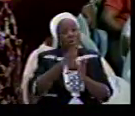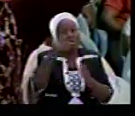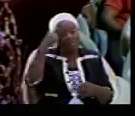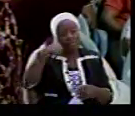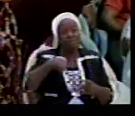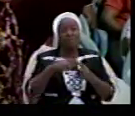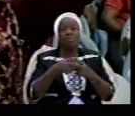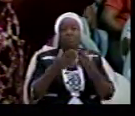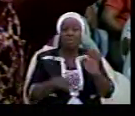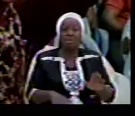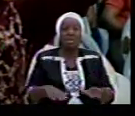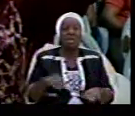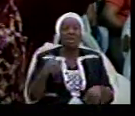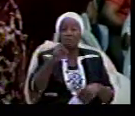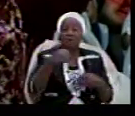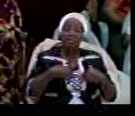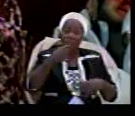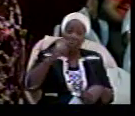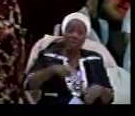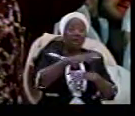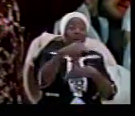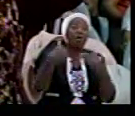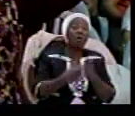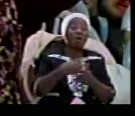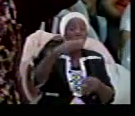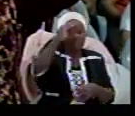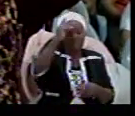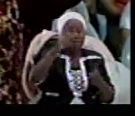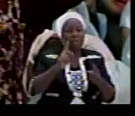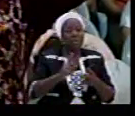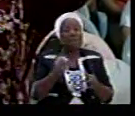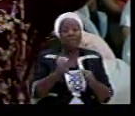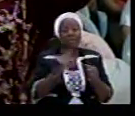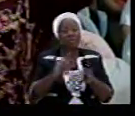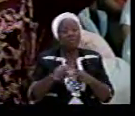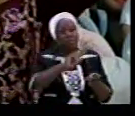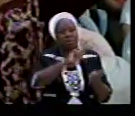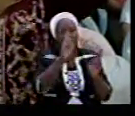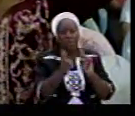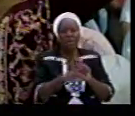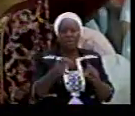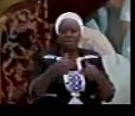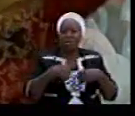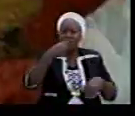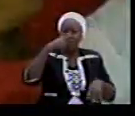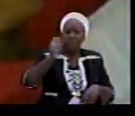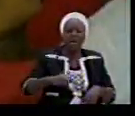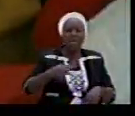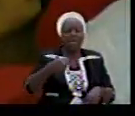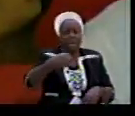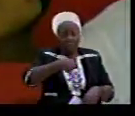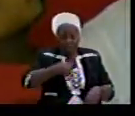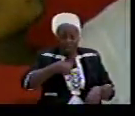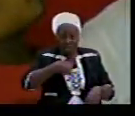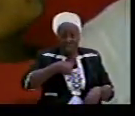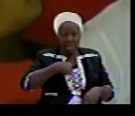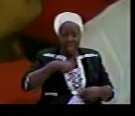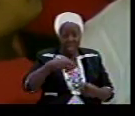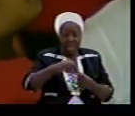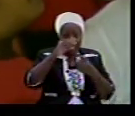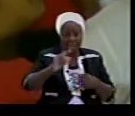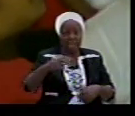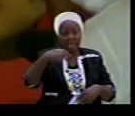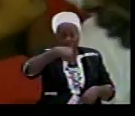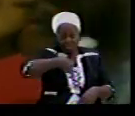commanded all men everywhere to repent. And you have commanded me in particular to